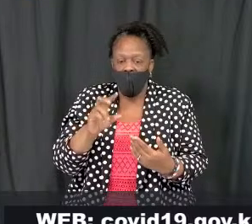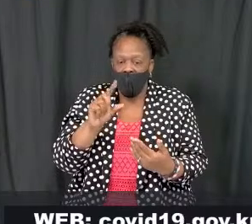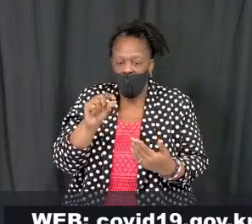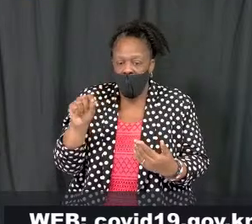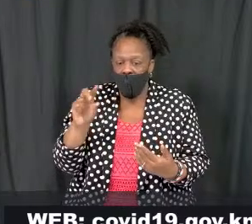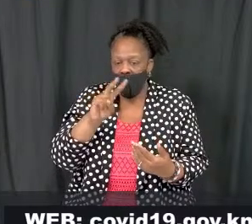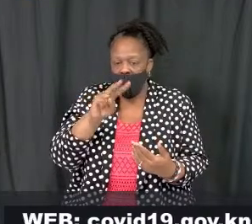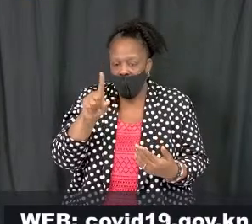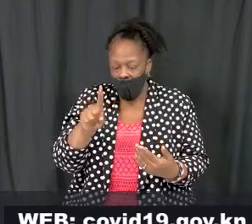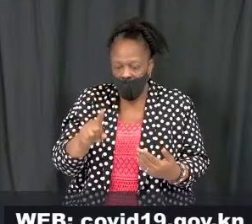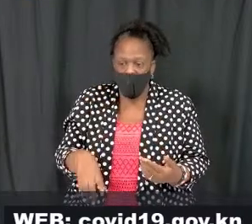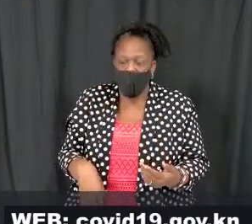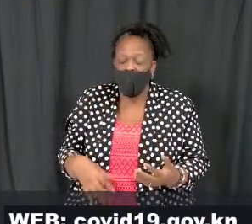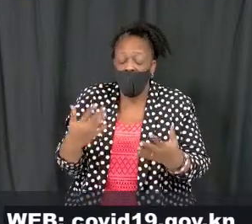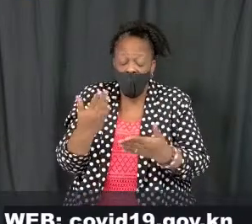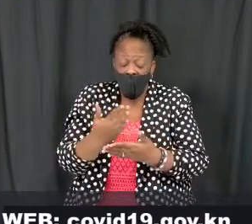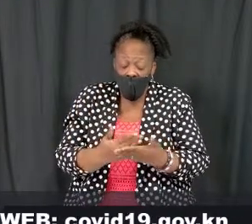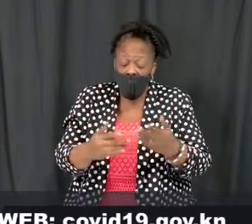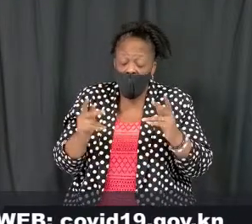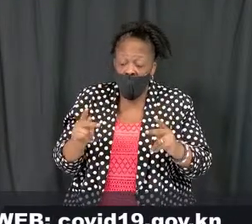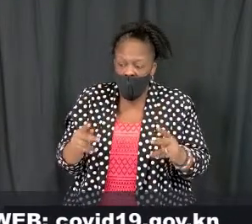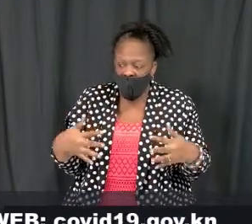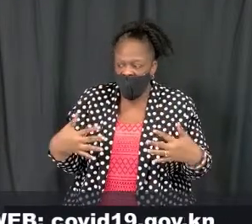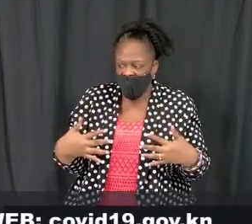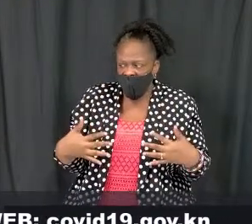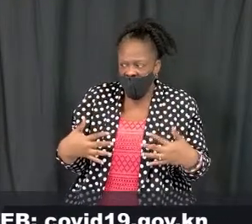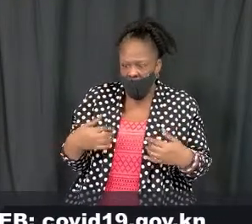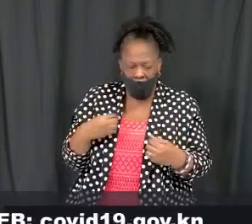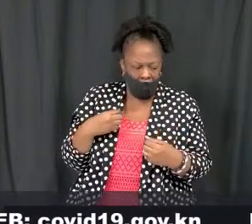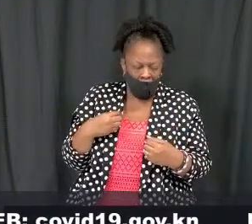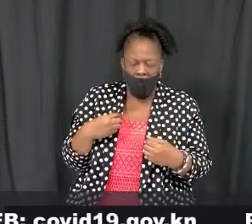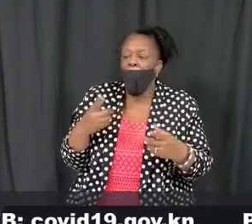significant vaccine hesitancy, to date,